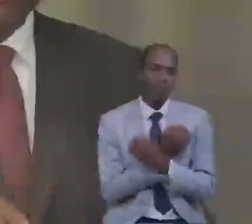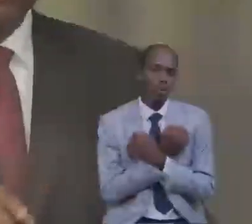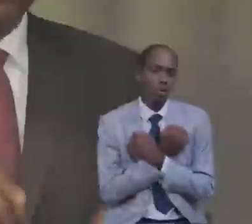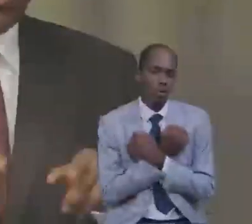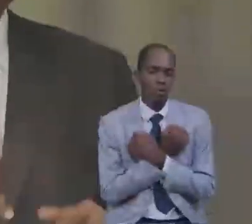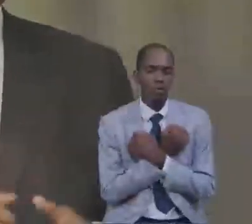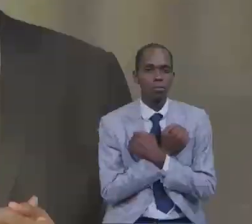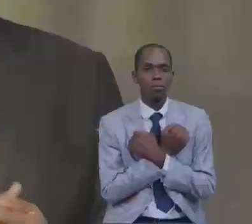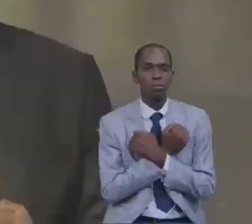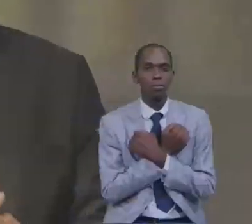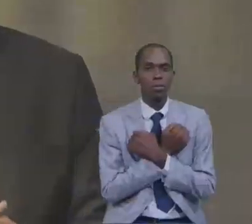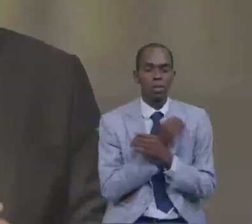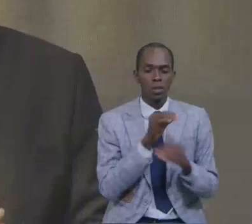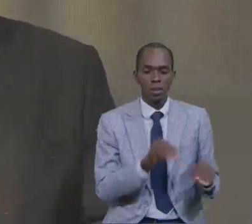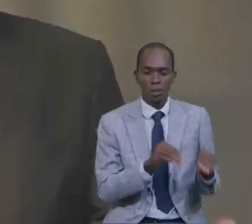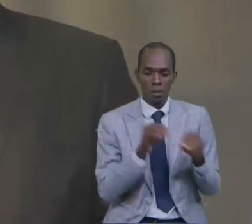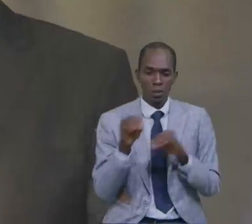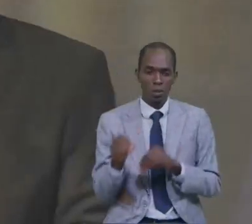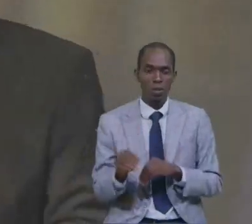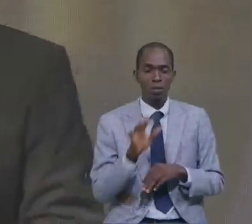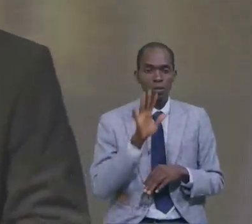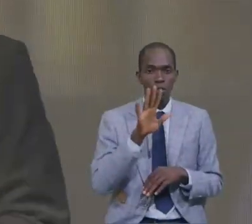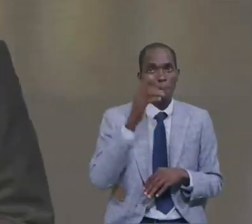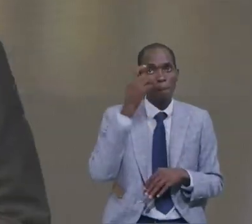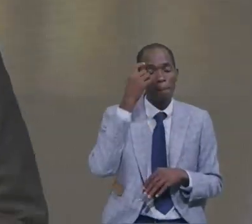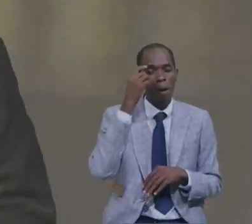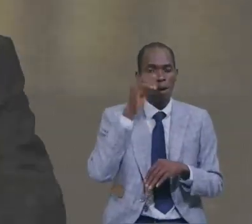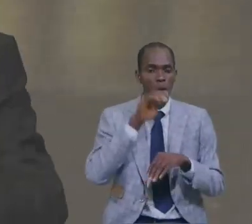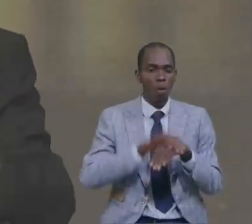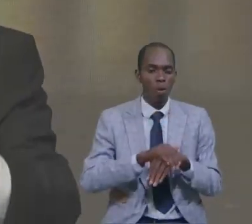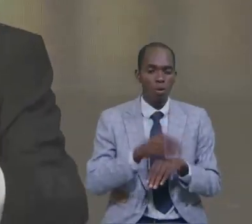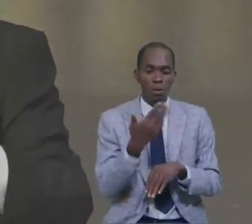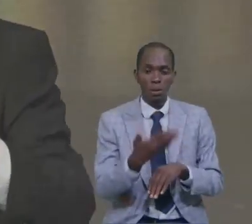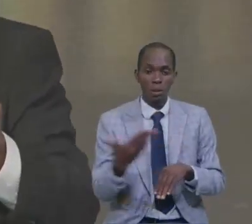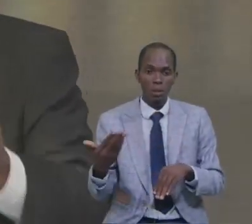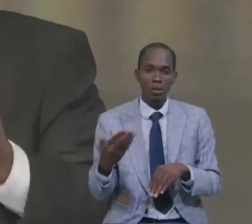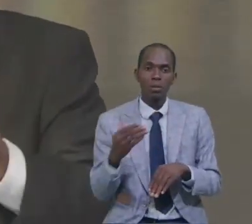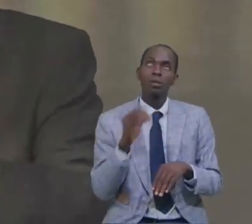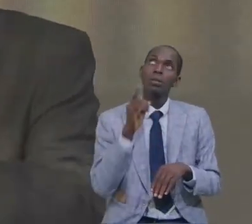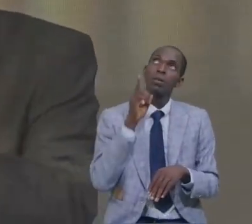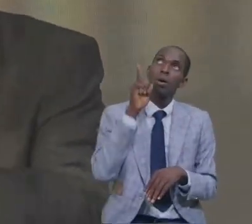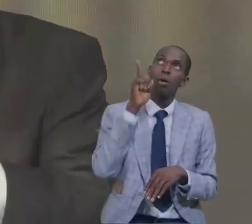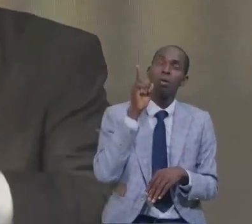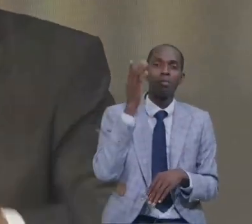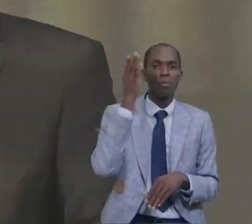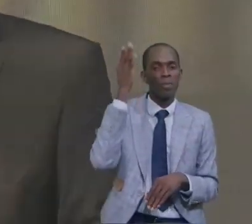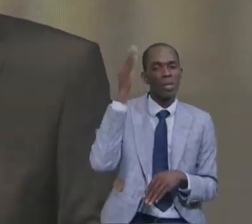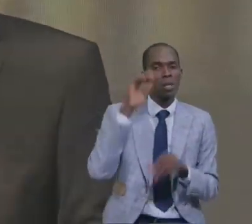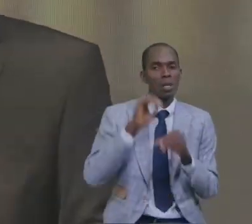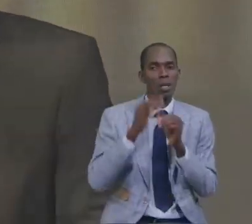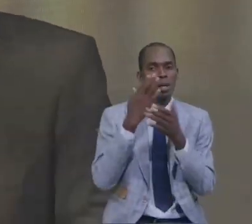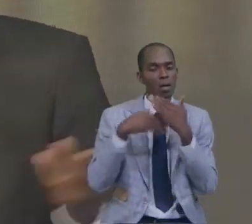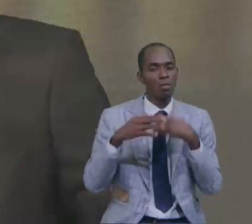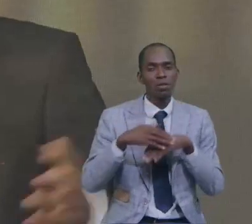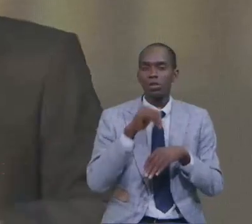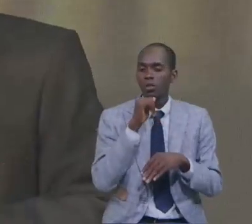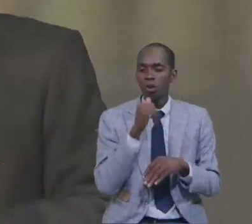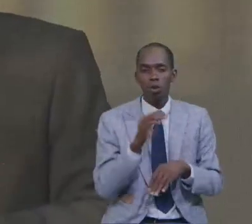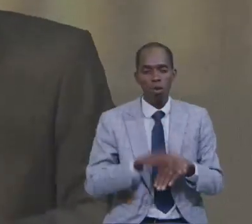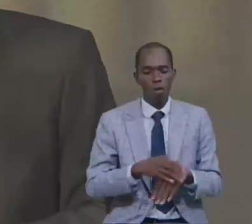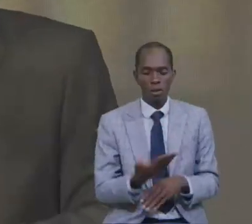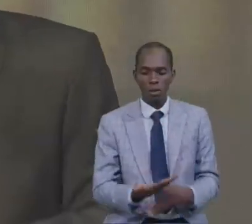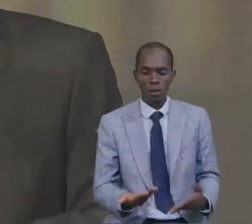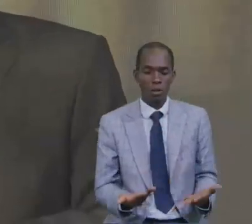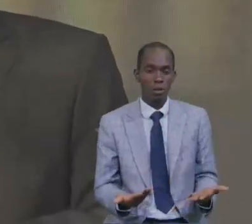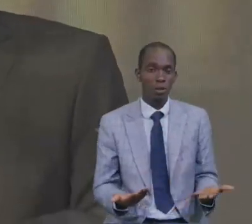on things on the earth. It says in verse 3, it says, for ye are dead, and your life